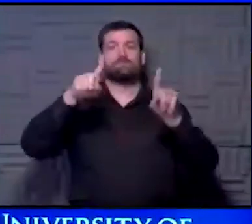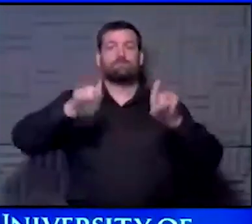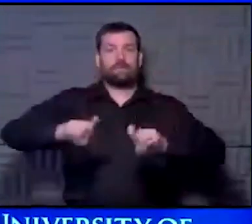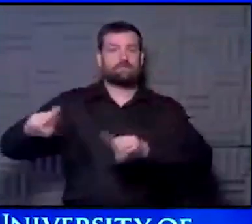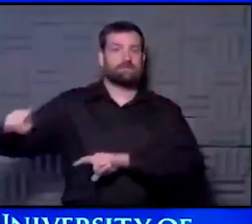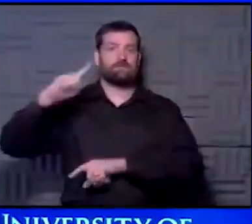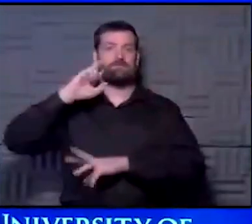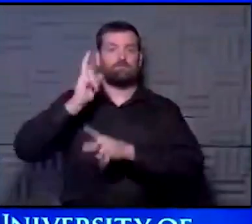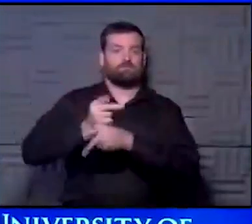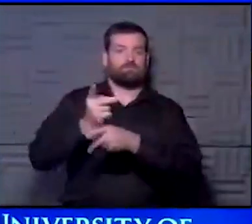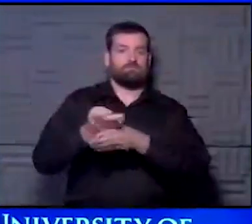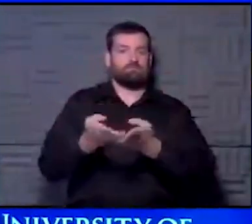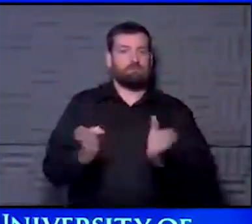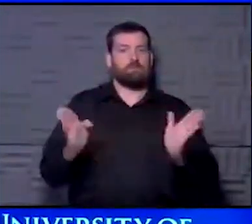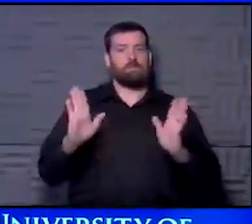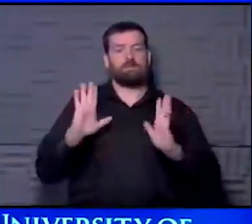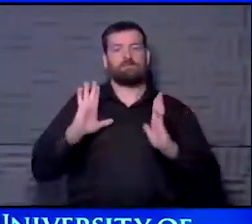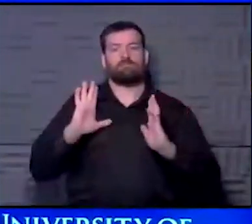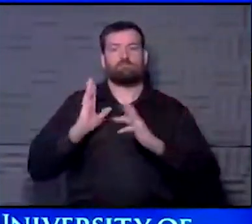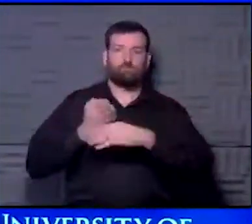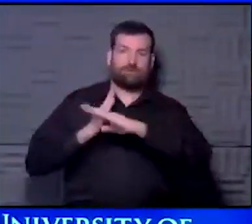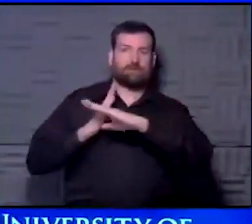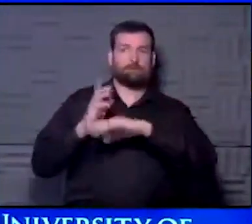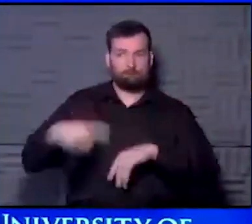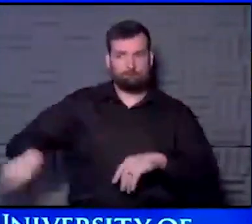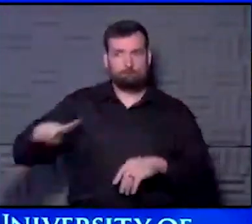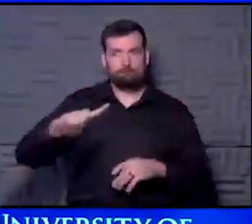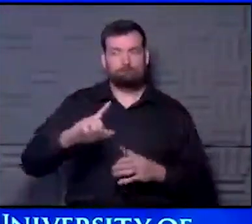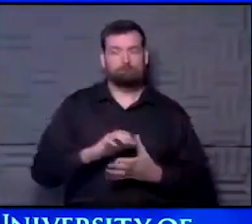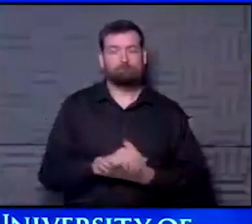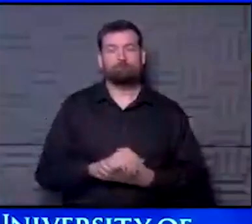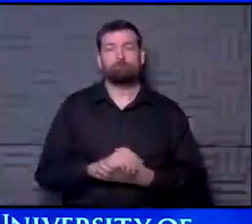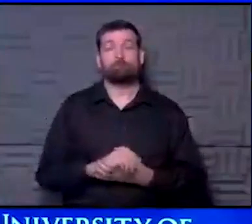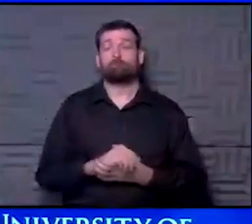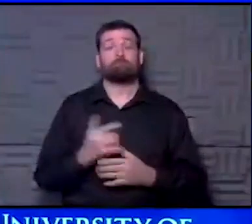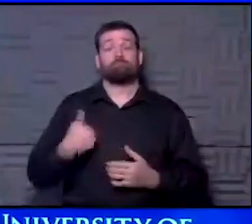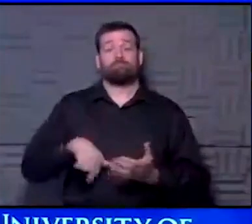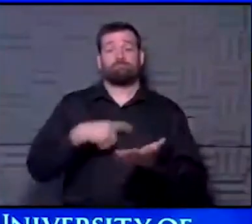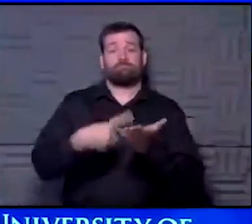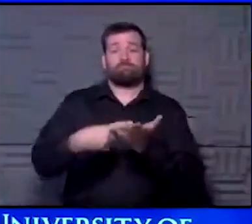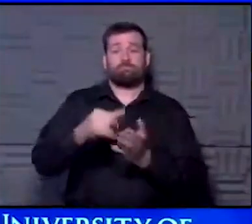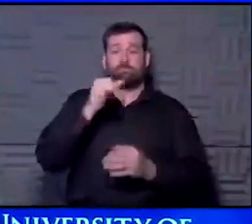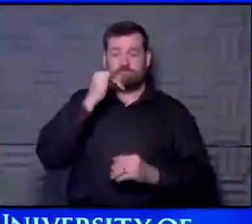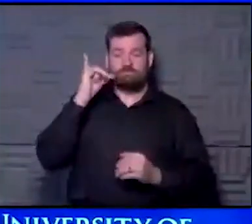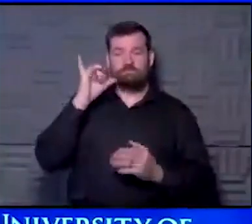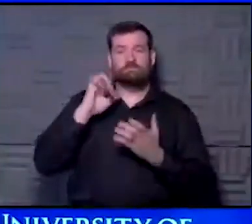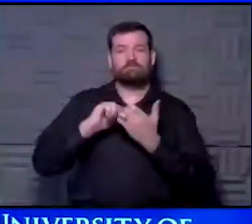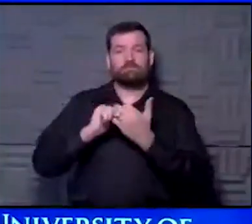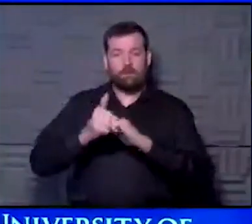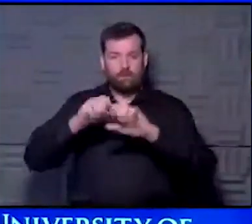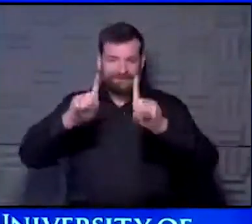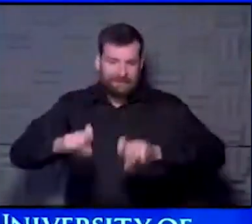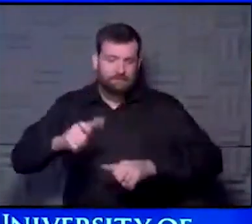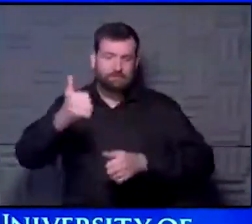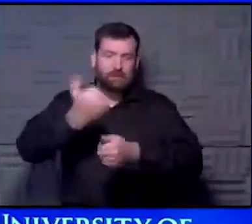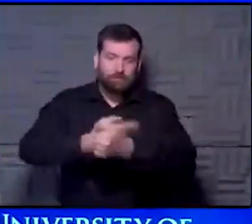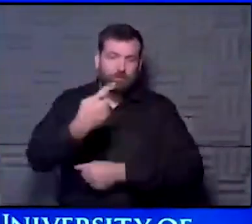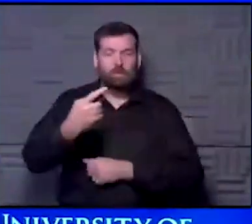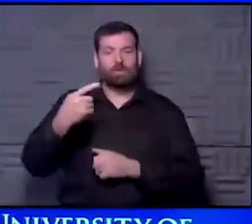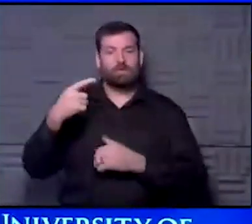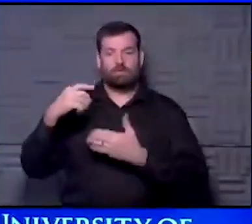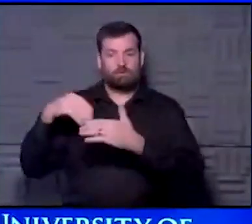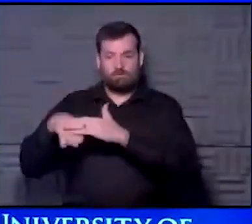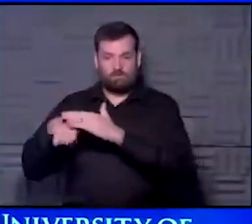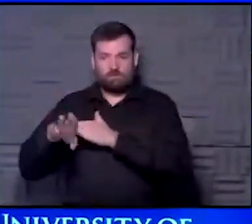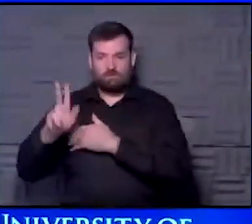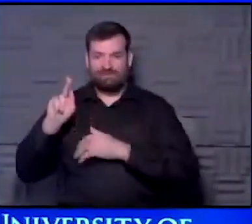order to take care of the public and to help protect people. And what we talked yesterday about how we've tested everybody on entry to